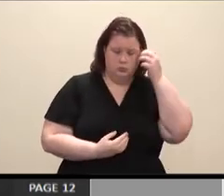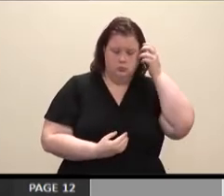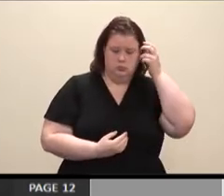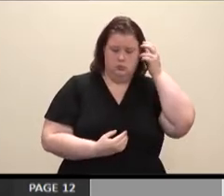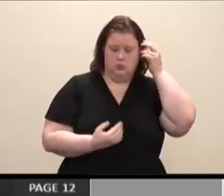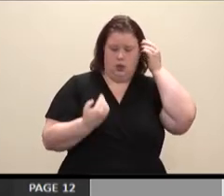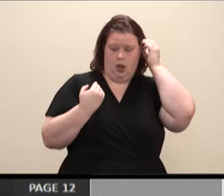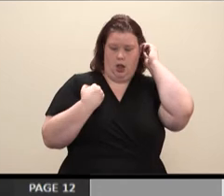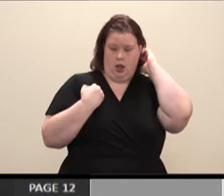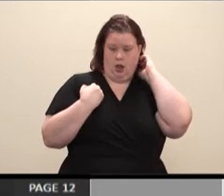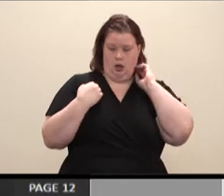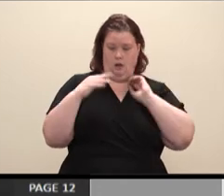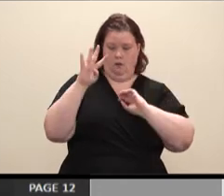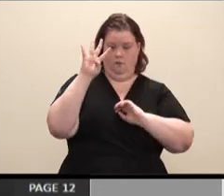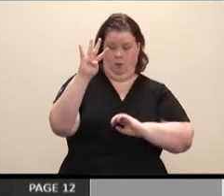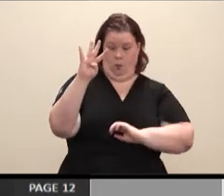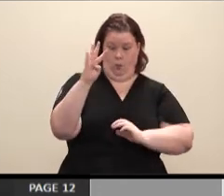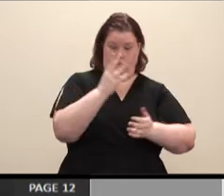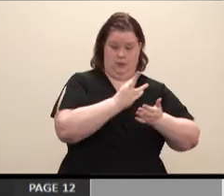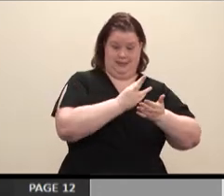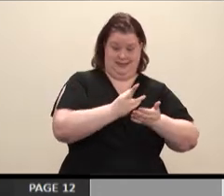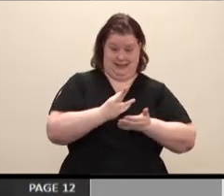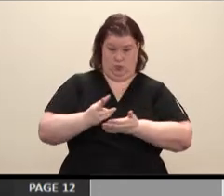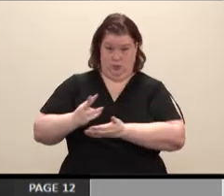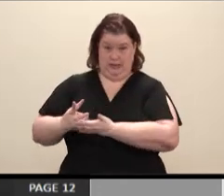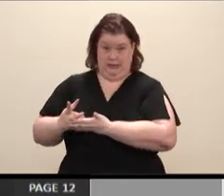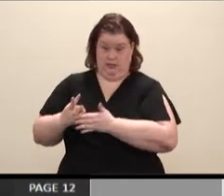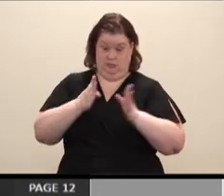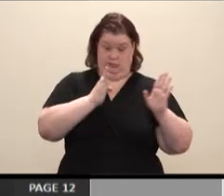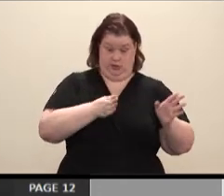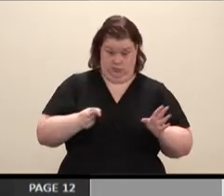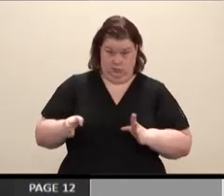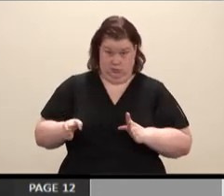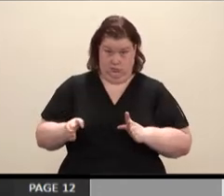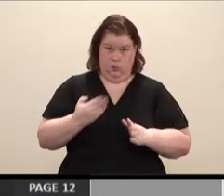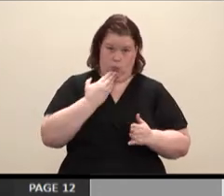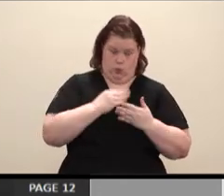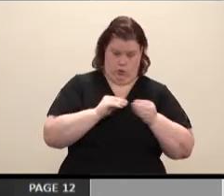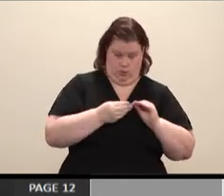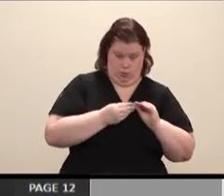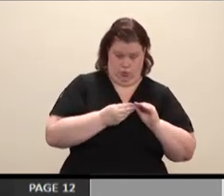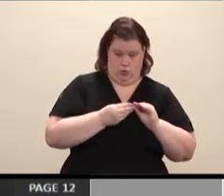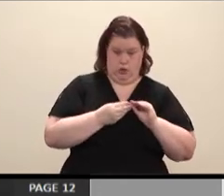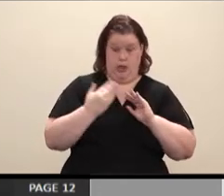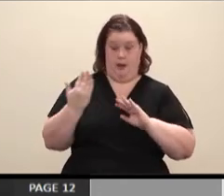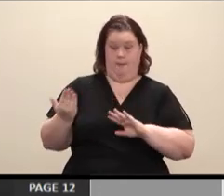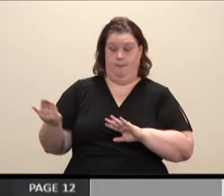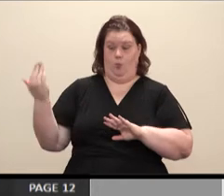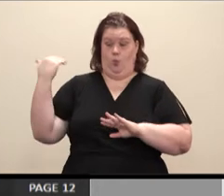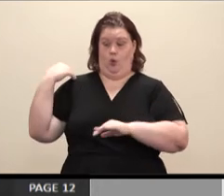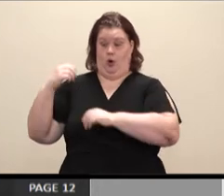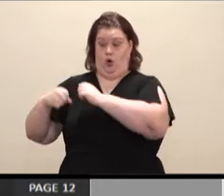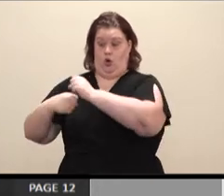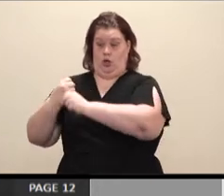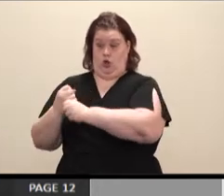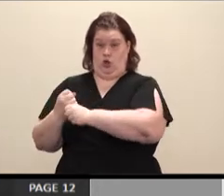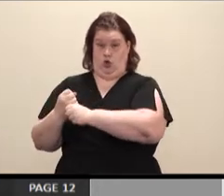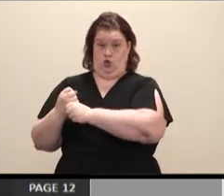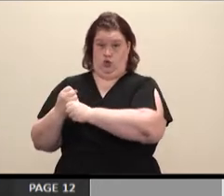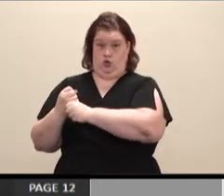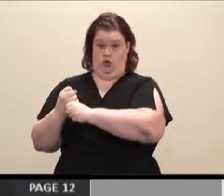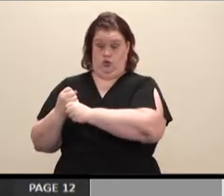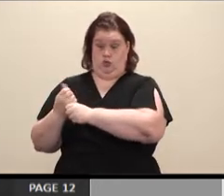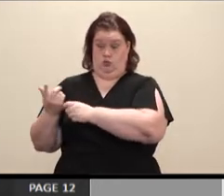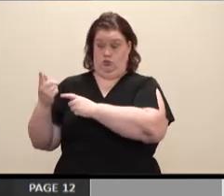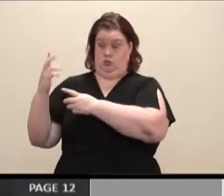We had 4 6 weeks that we had good numbers for, and then we had to use the patterns from prior years to calculate